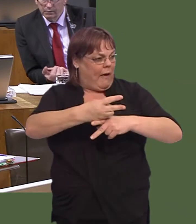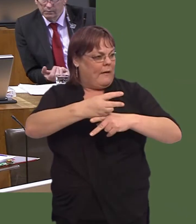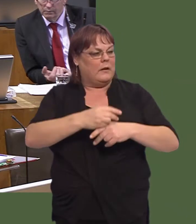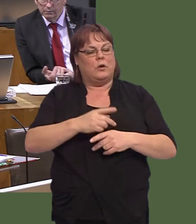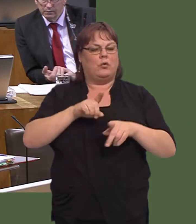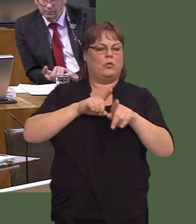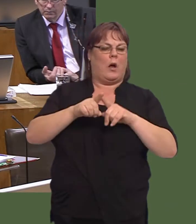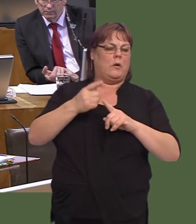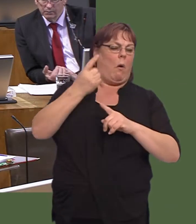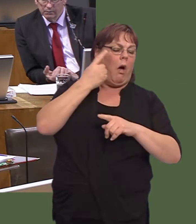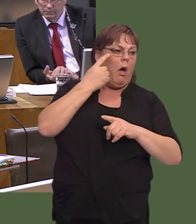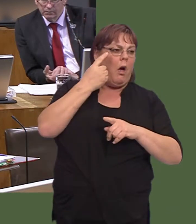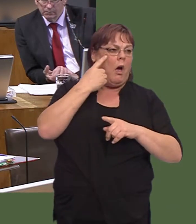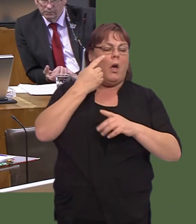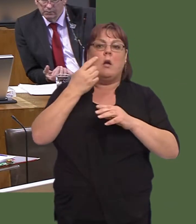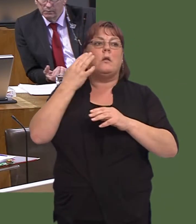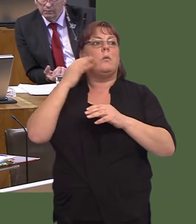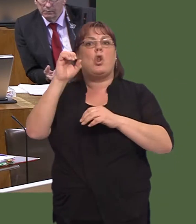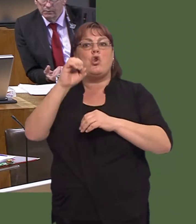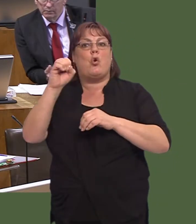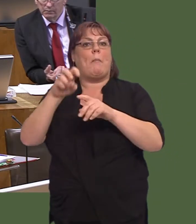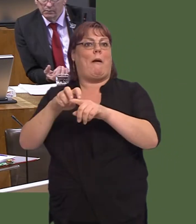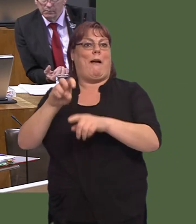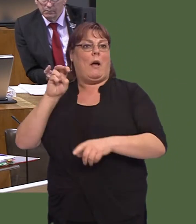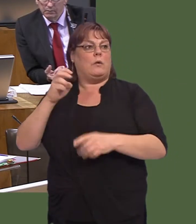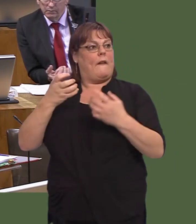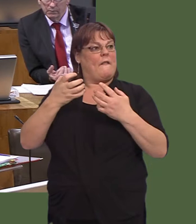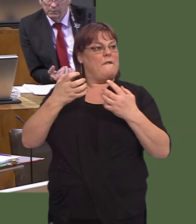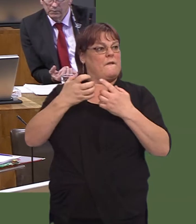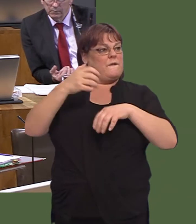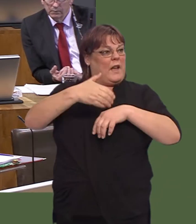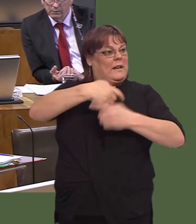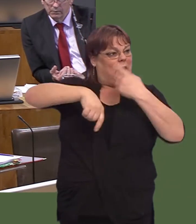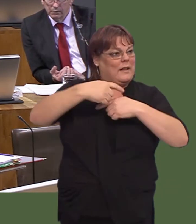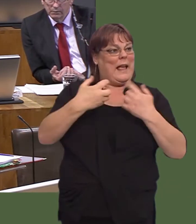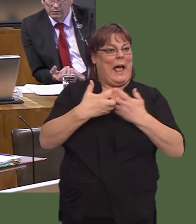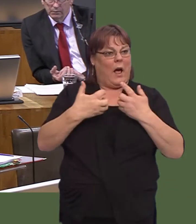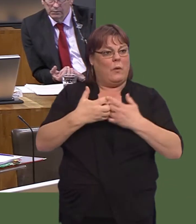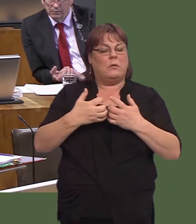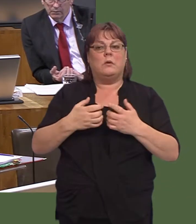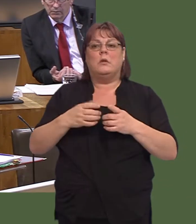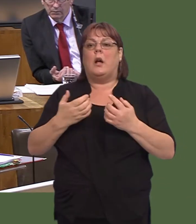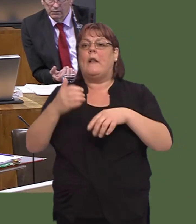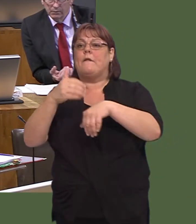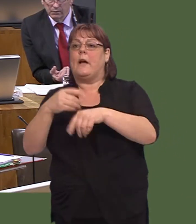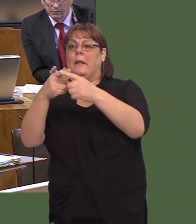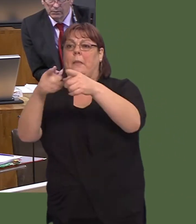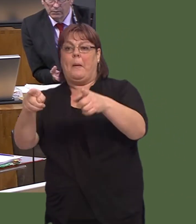to understand the impact of Brexit, and so that they can also understand the impact on themselves and how we